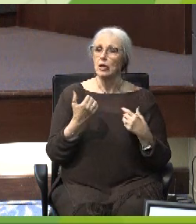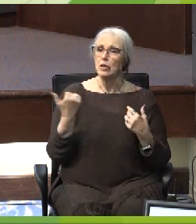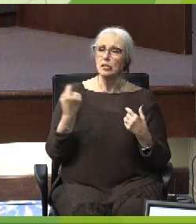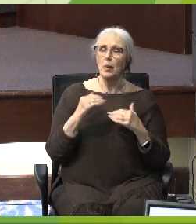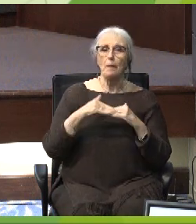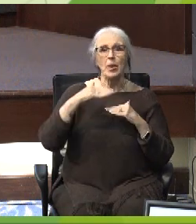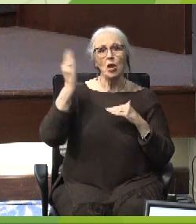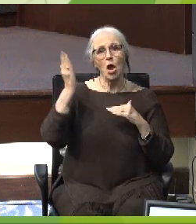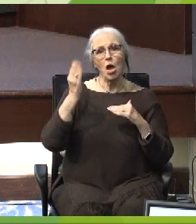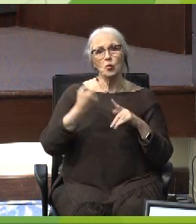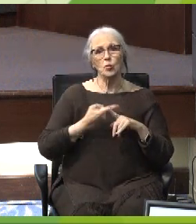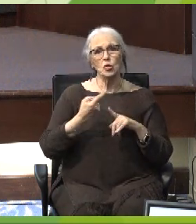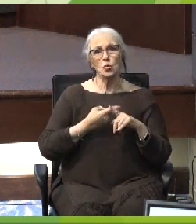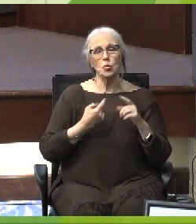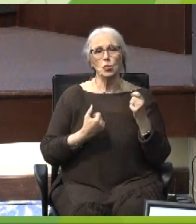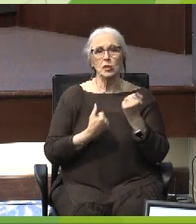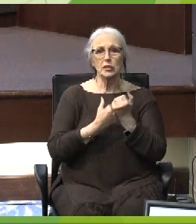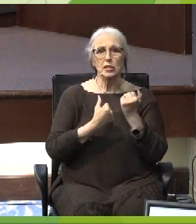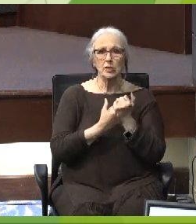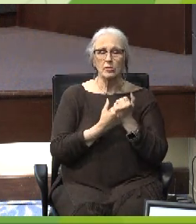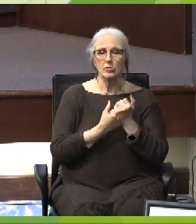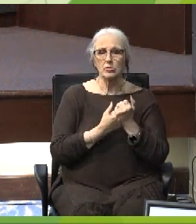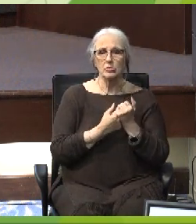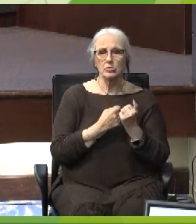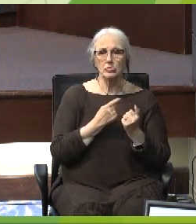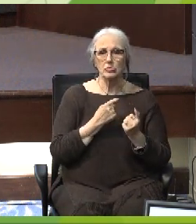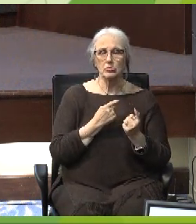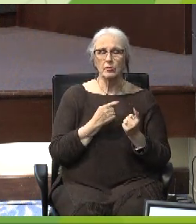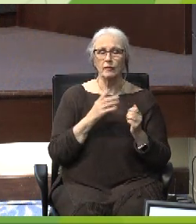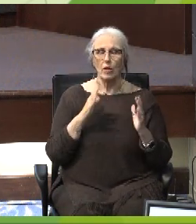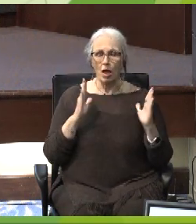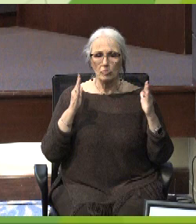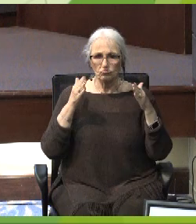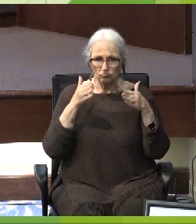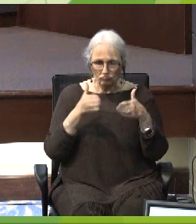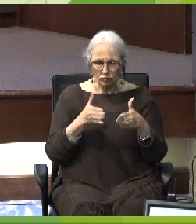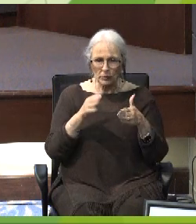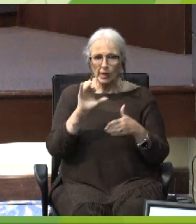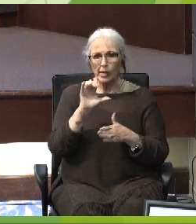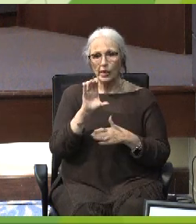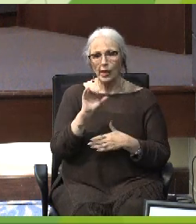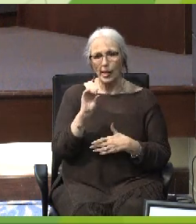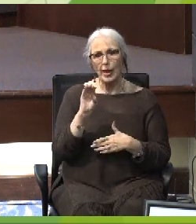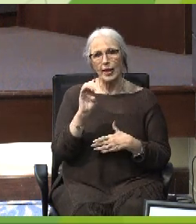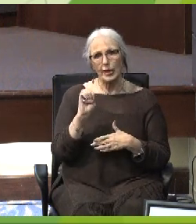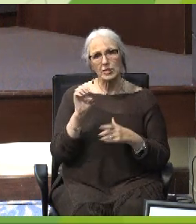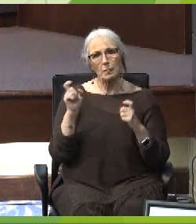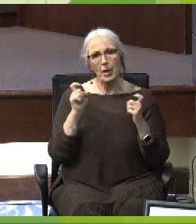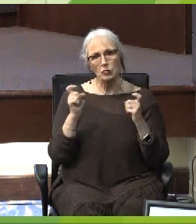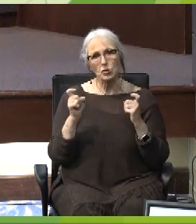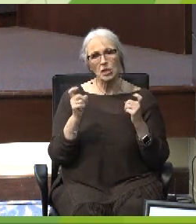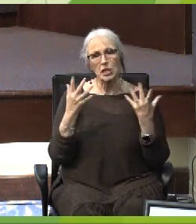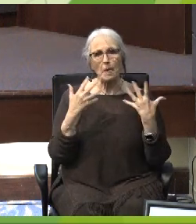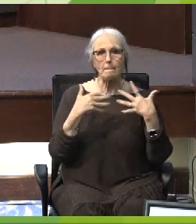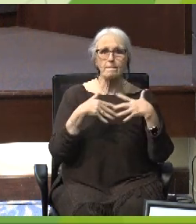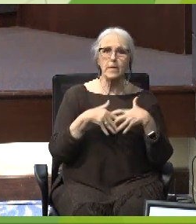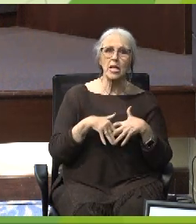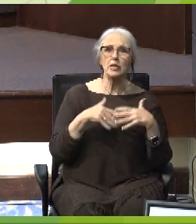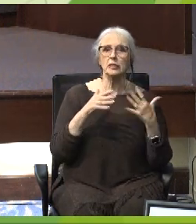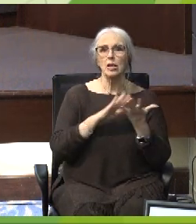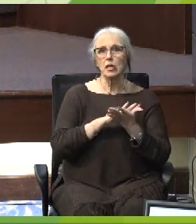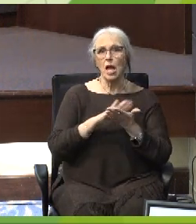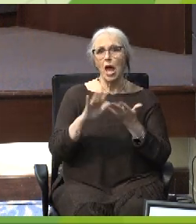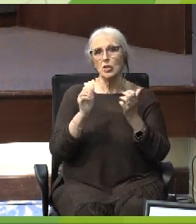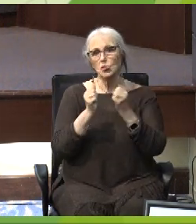the rental assistance, is very intensive case management services. This is where it really blends well nicely with